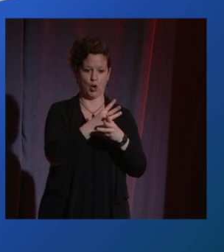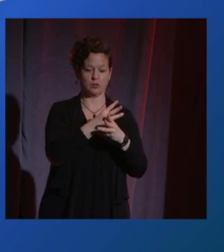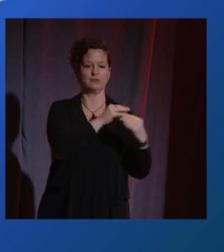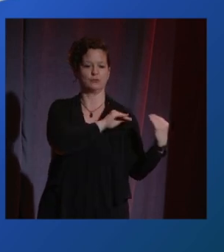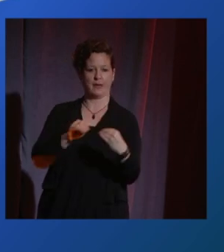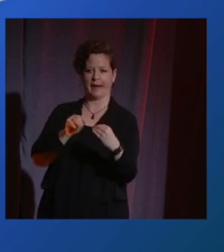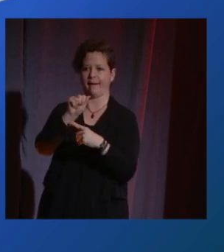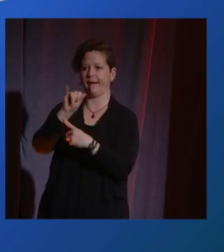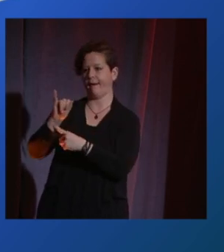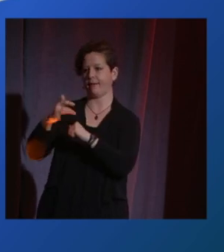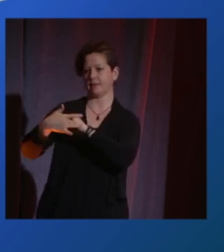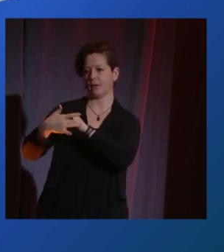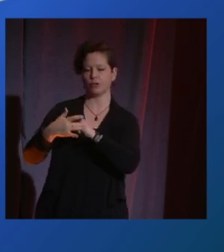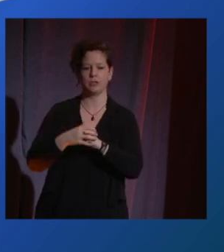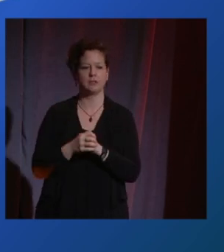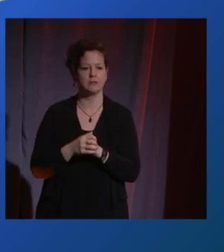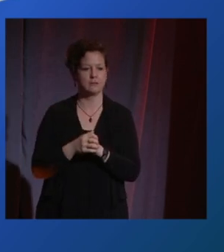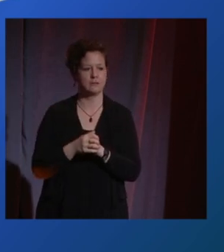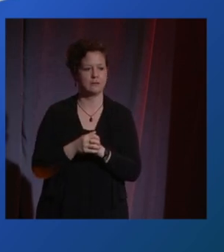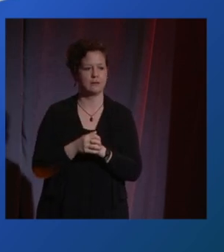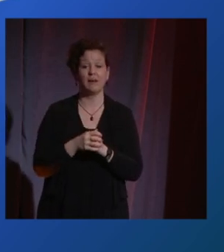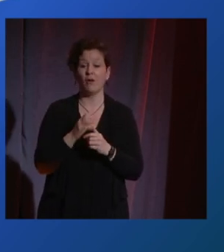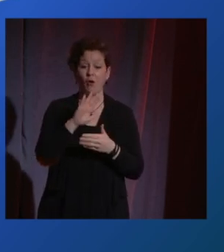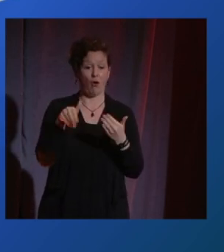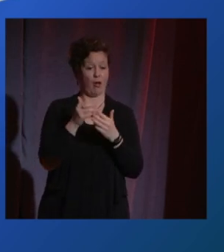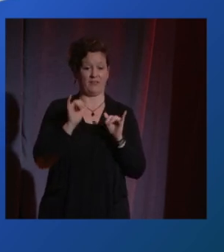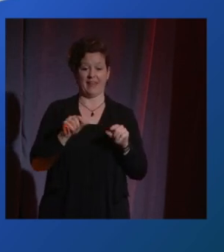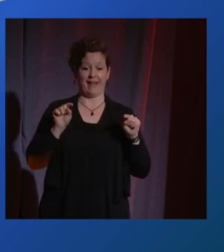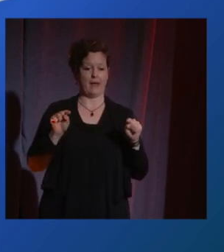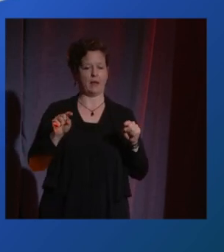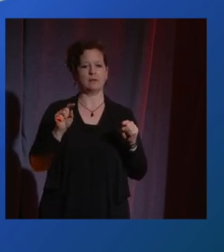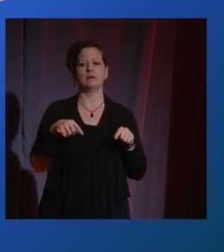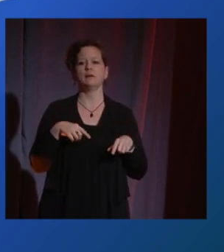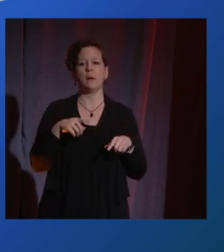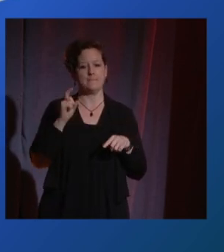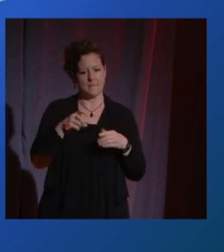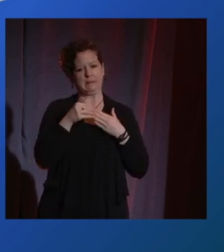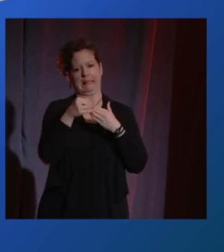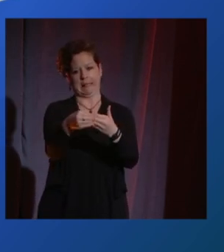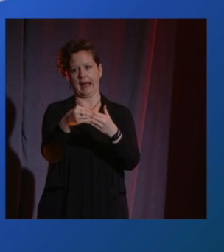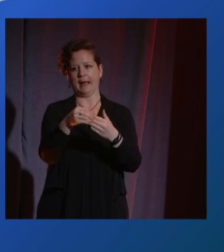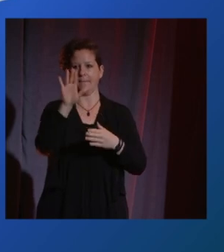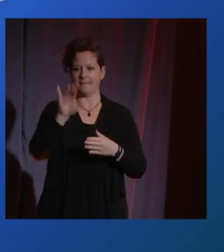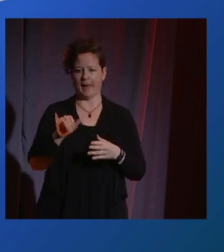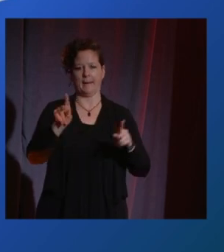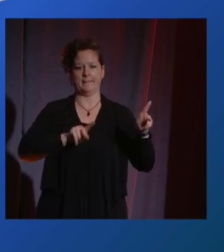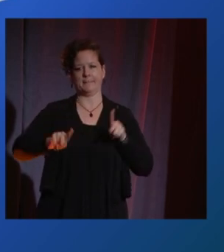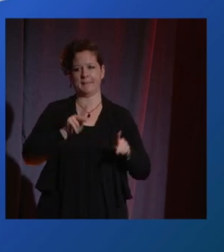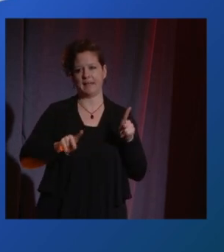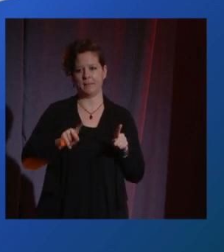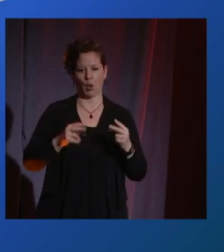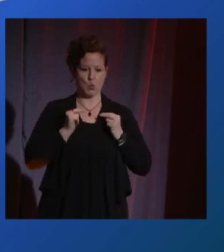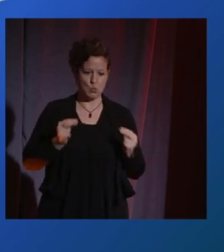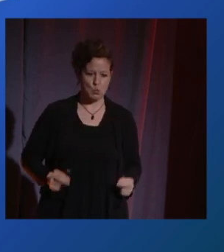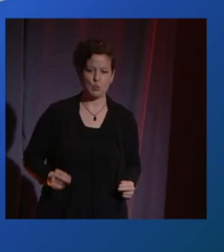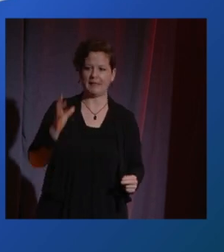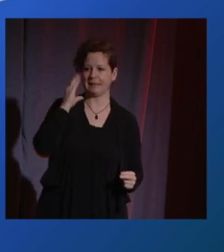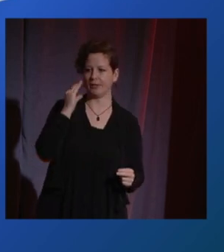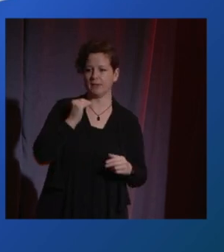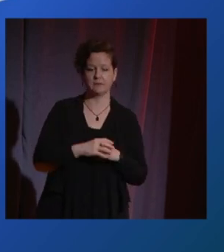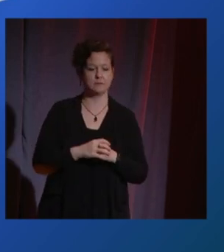technology which has got to be guided by human experience experience to experience and uh yes